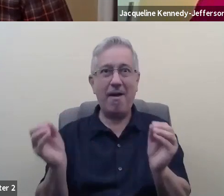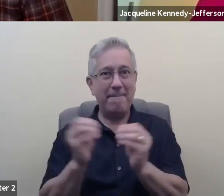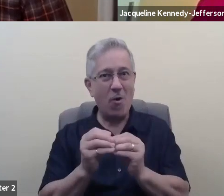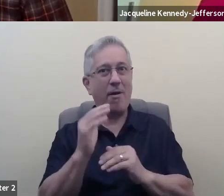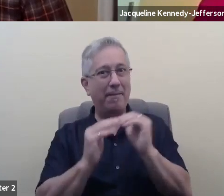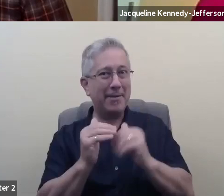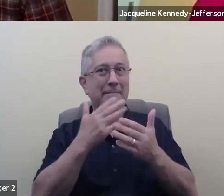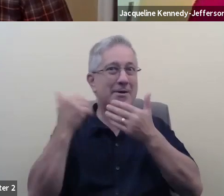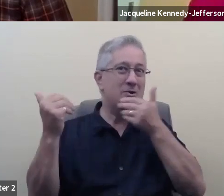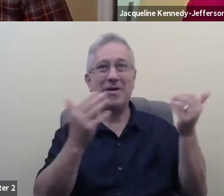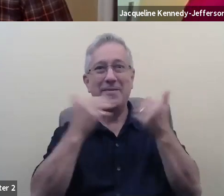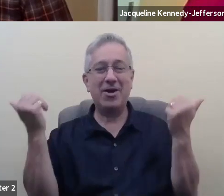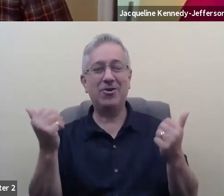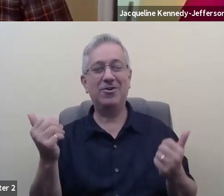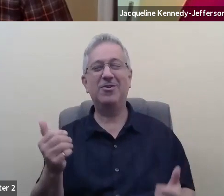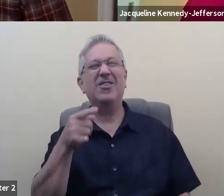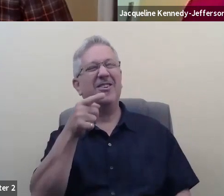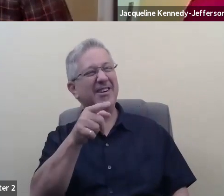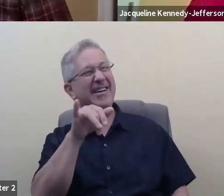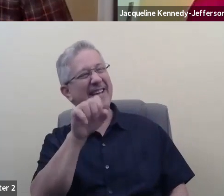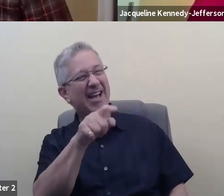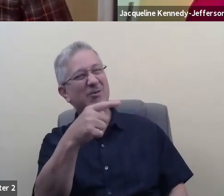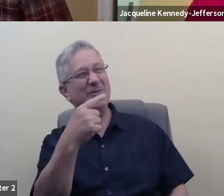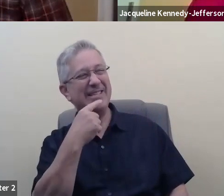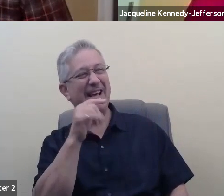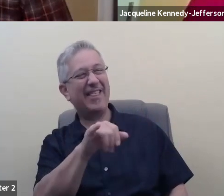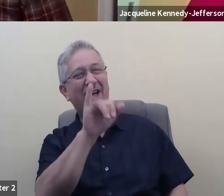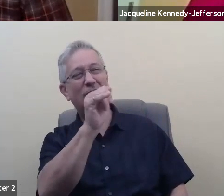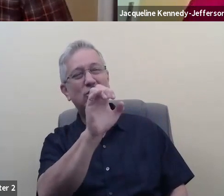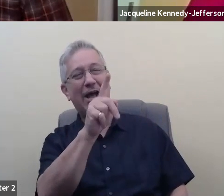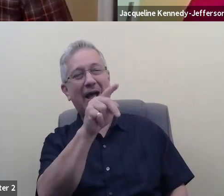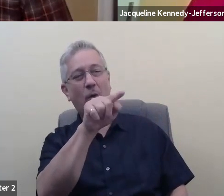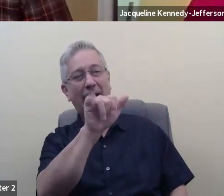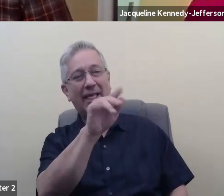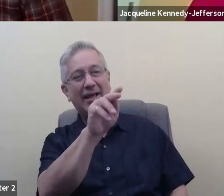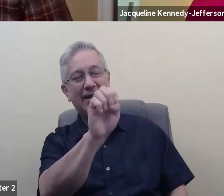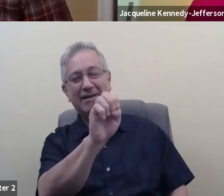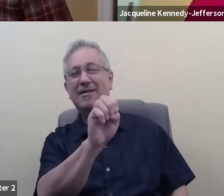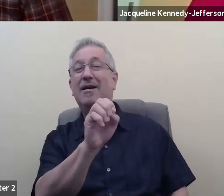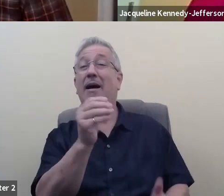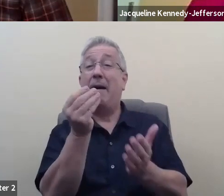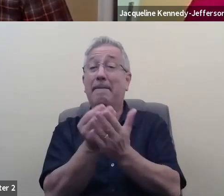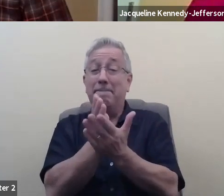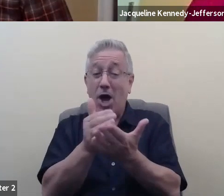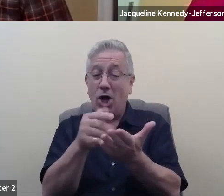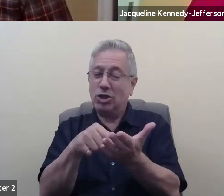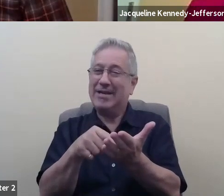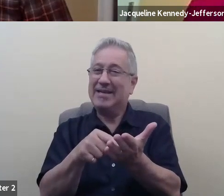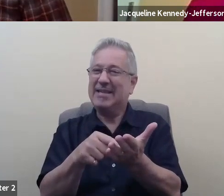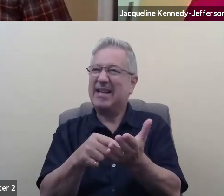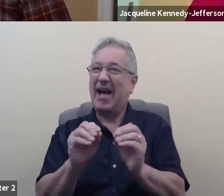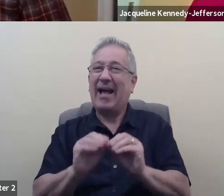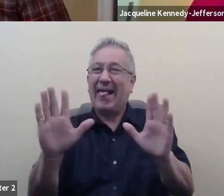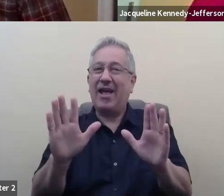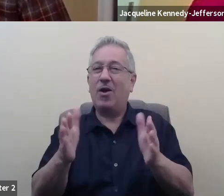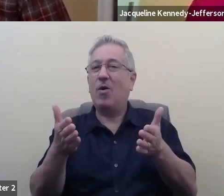I love that, Jacqueline. And I really, there's a saying that budgets are a moral document. So, to